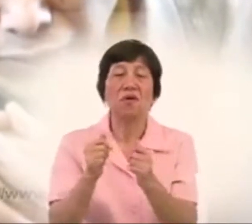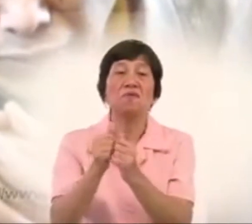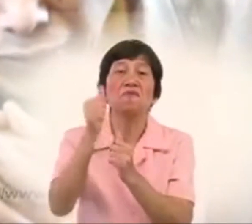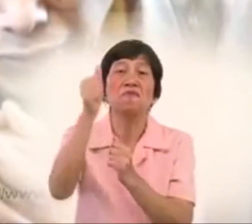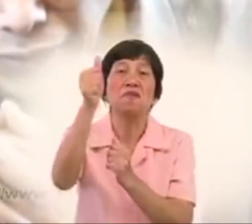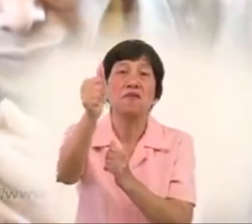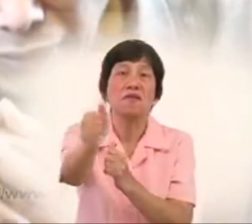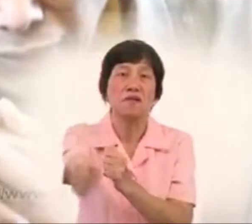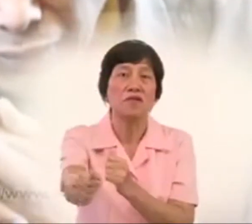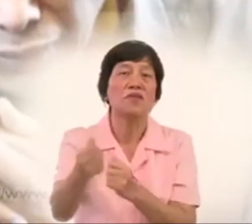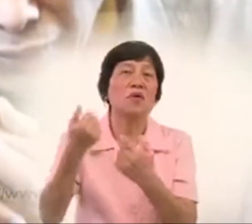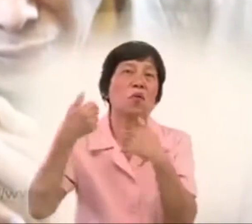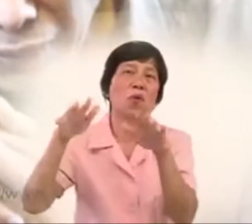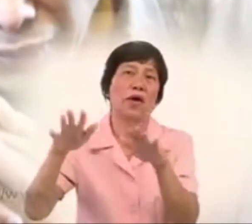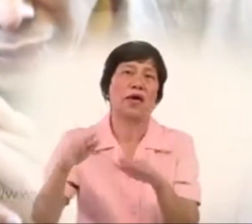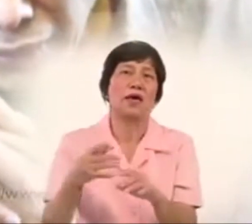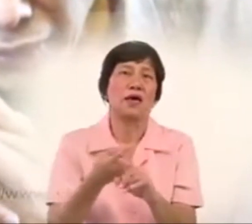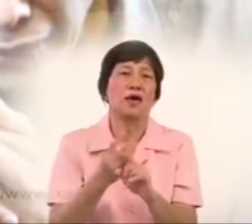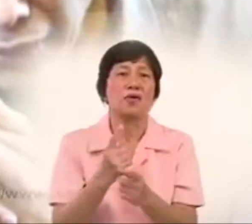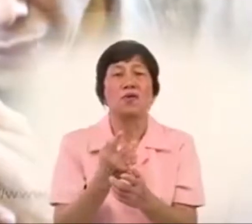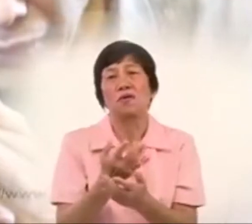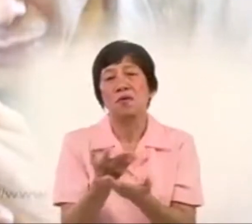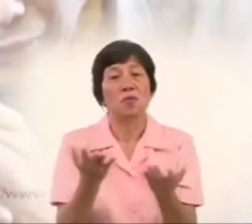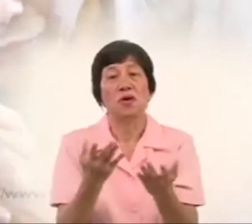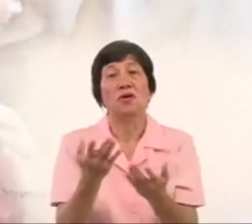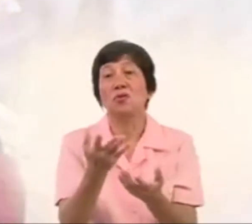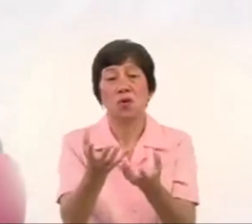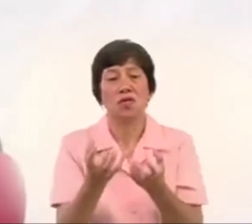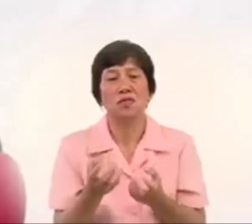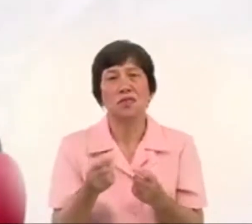away from where you wanted to go.